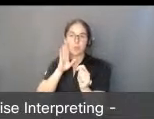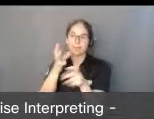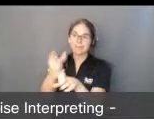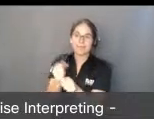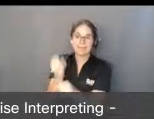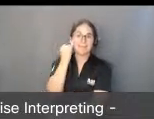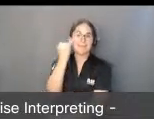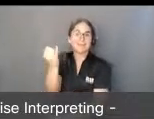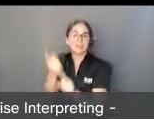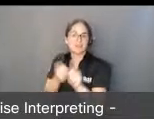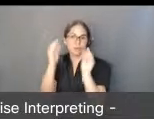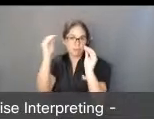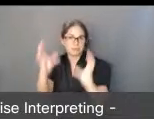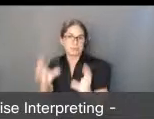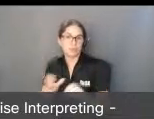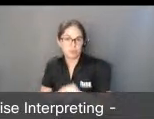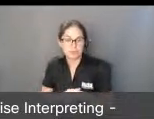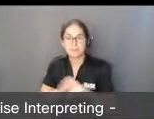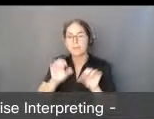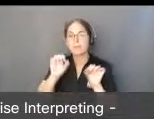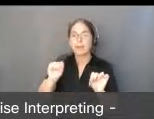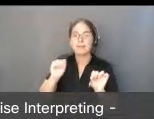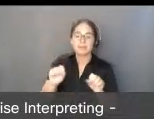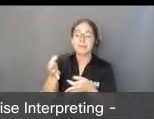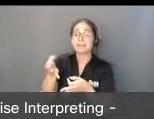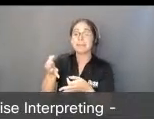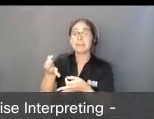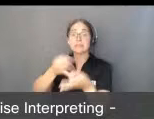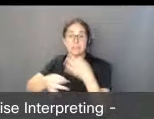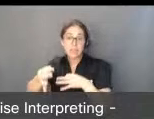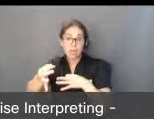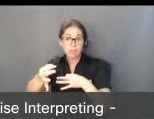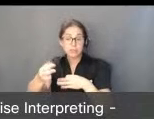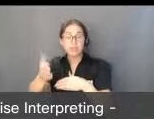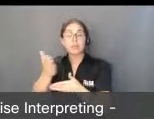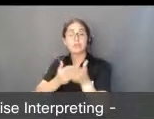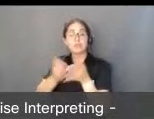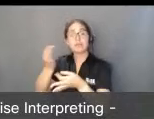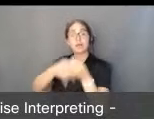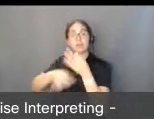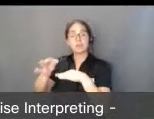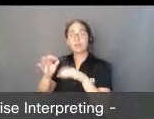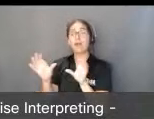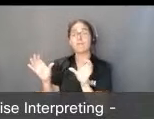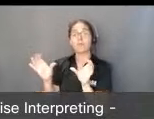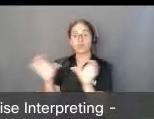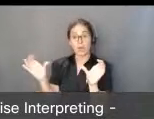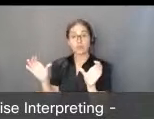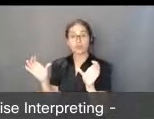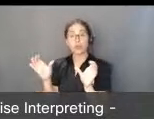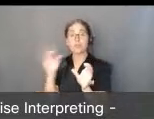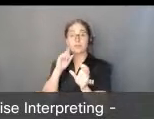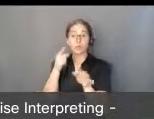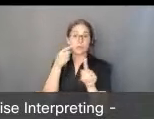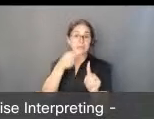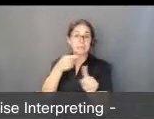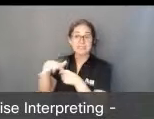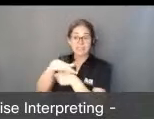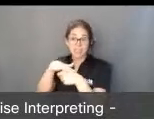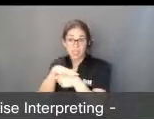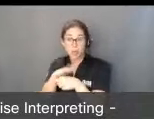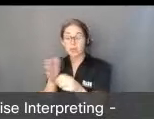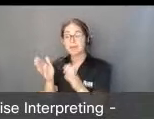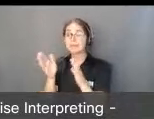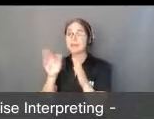possibility of, you know, we have subs, some subs have credentials in certain areas, some subs have, you